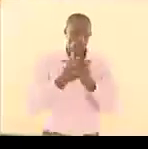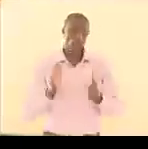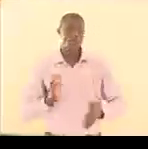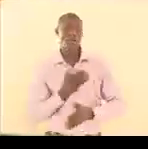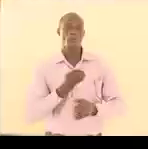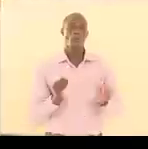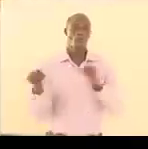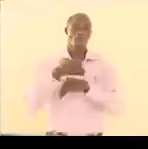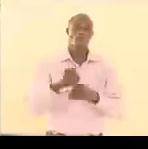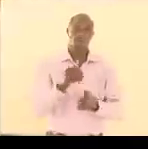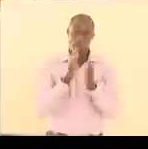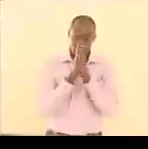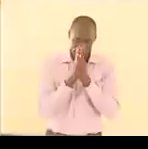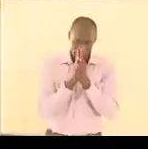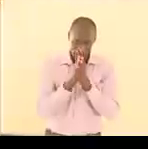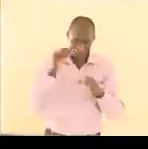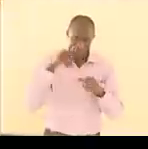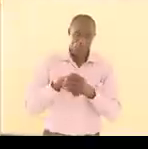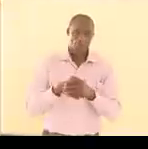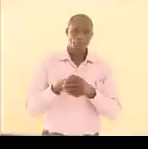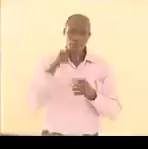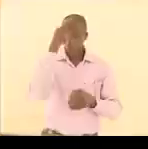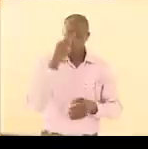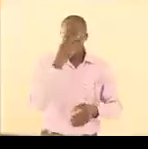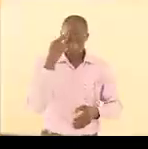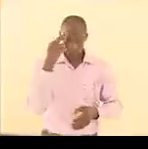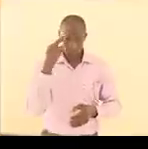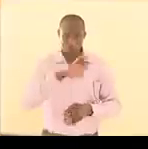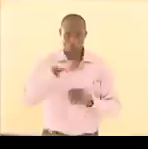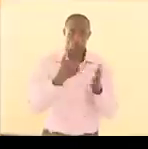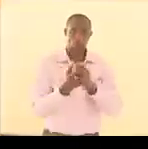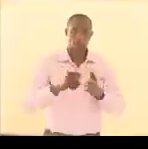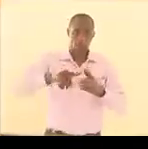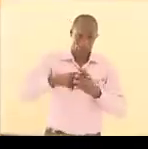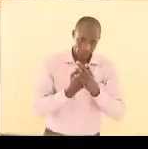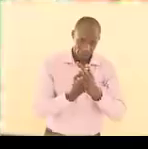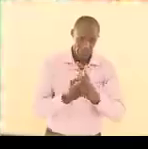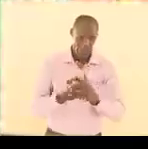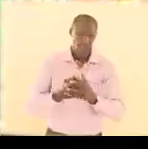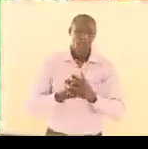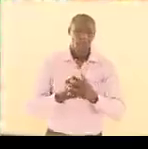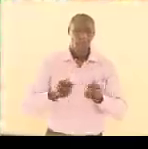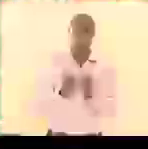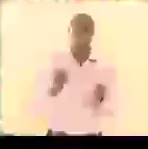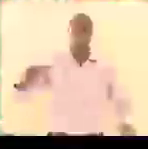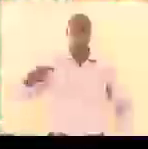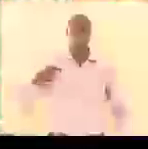our official prayers in the Roman ritual, all of them begin with we.